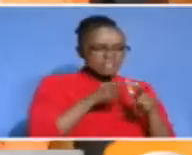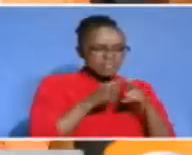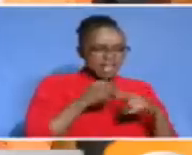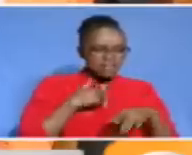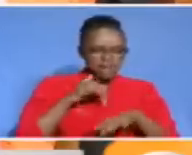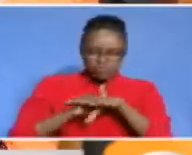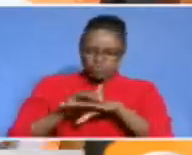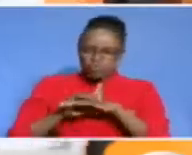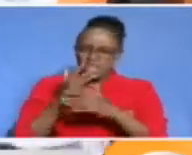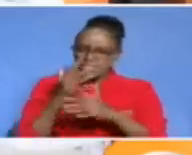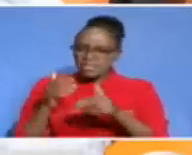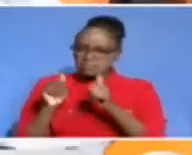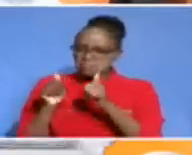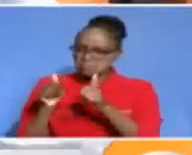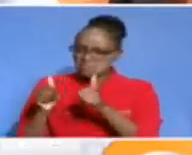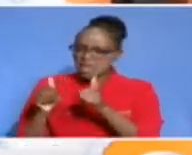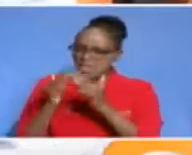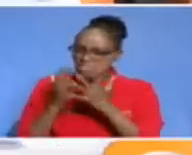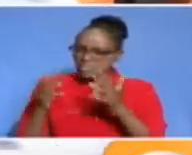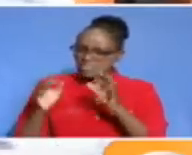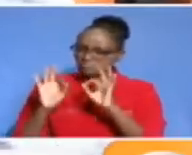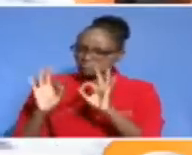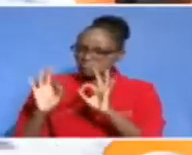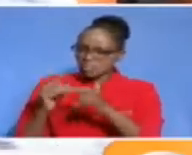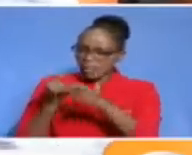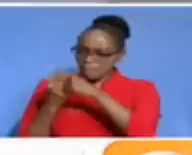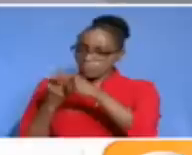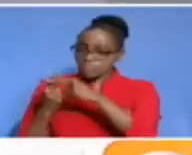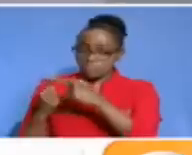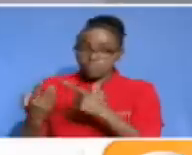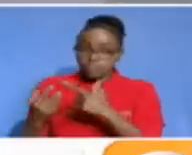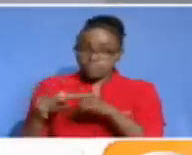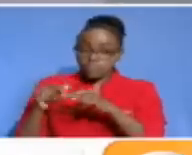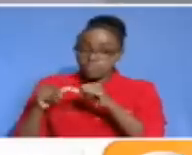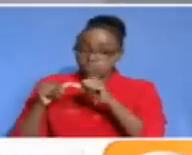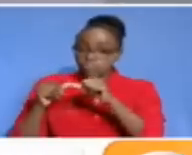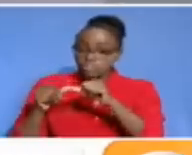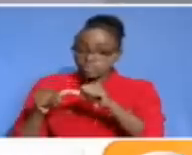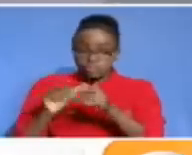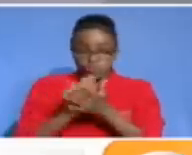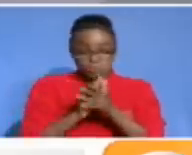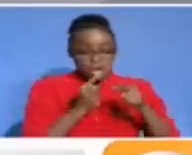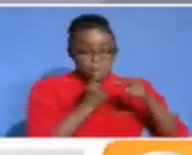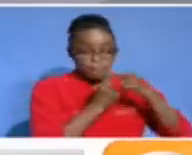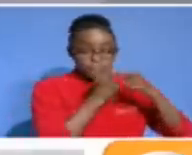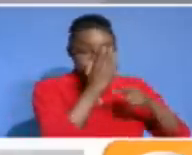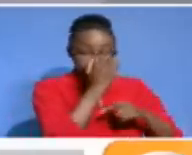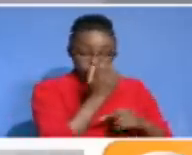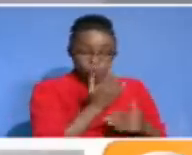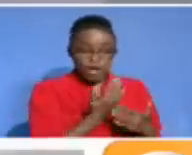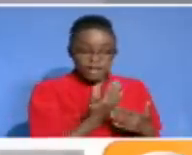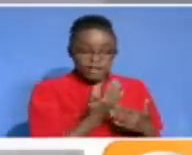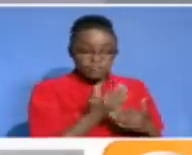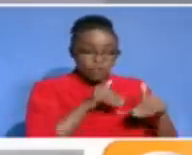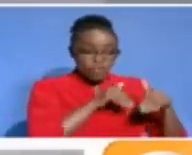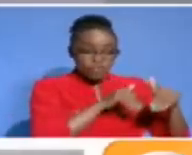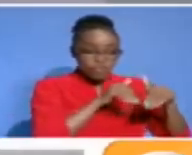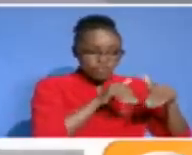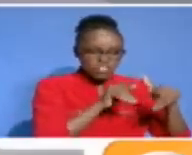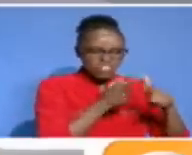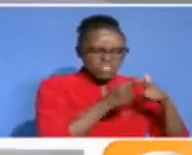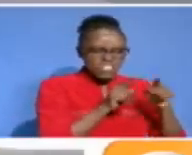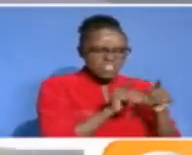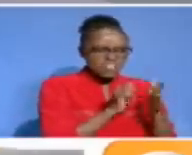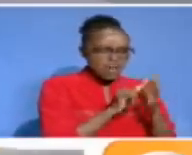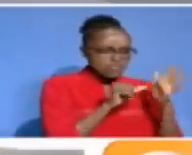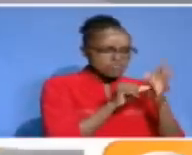I mean, things were really looking so positive. Well, I hope they'll continue to be positive. Yeah. Because we'll be fooling ourselves to think that there'll